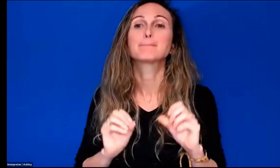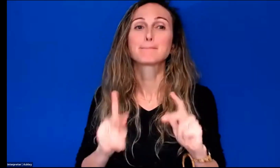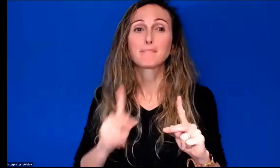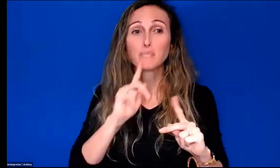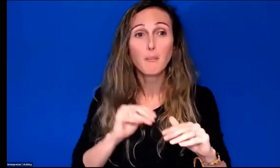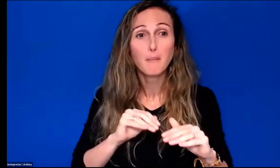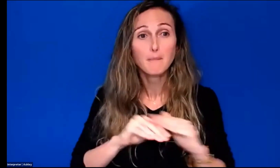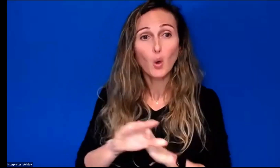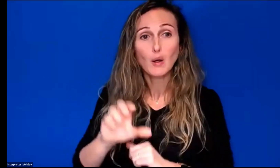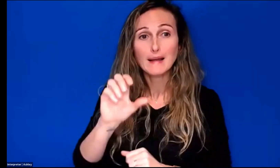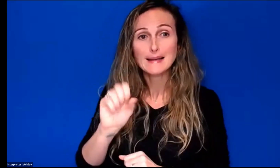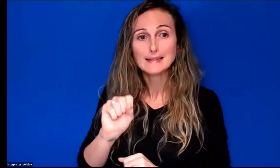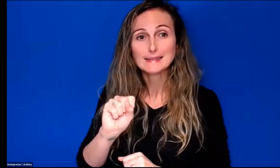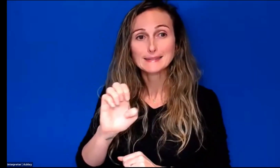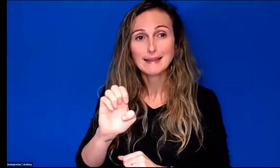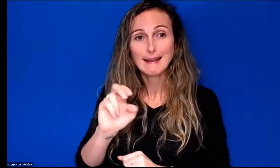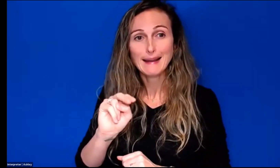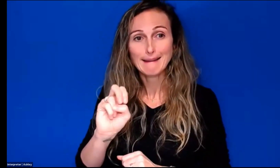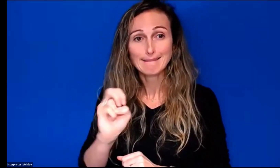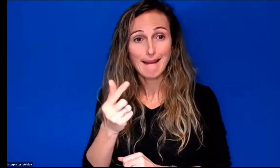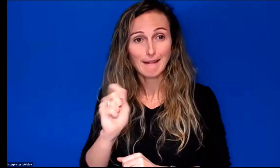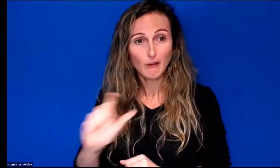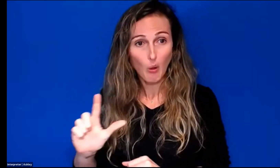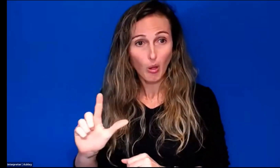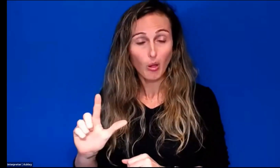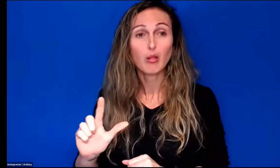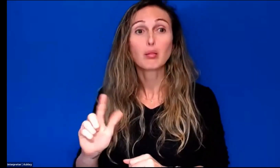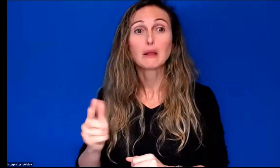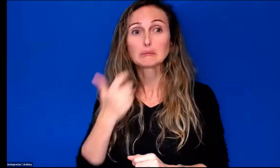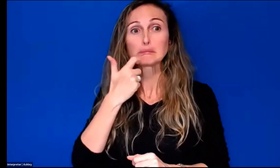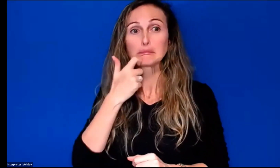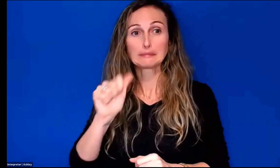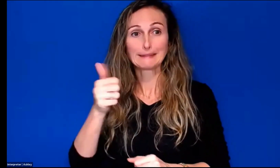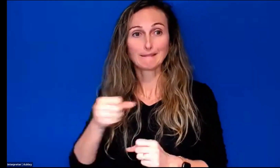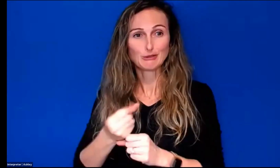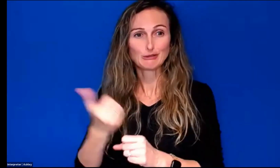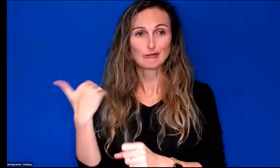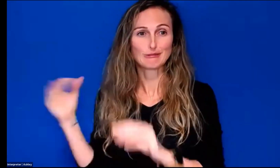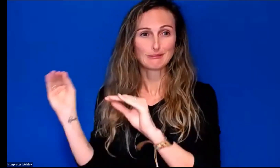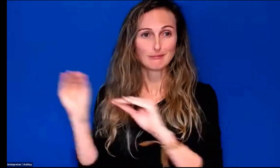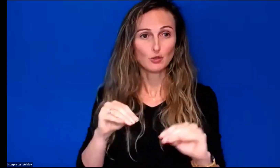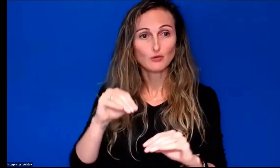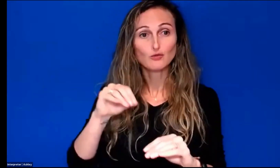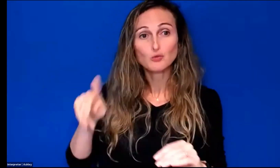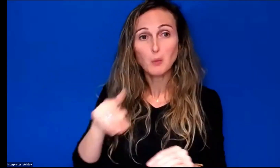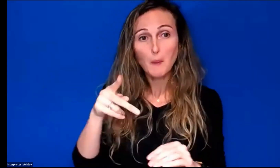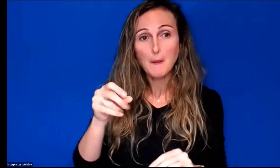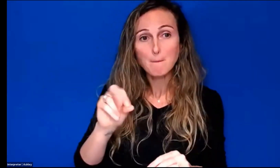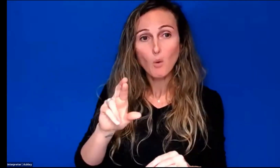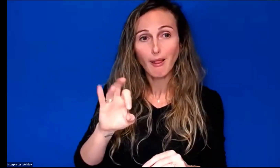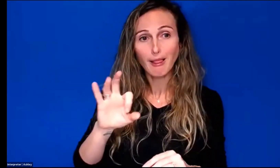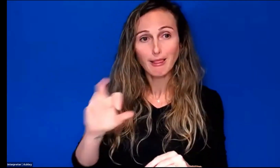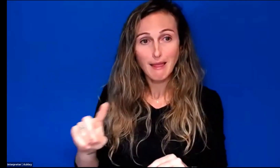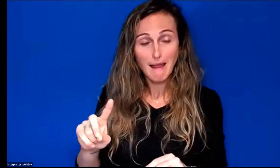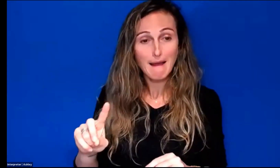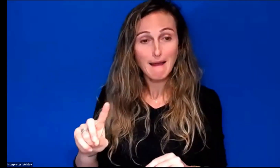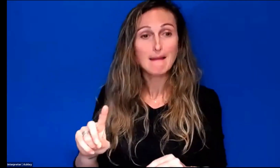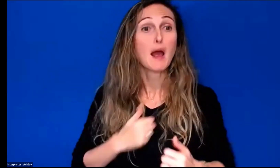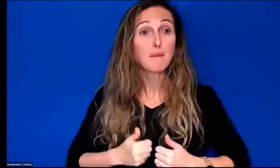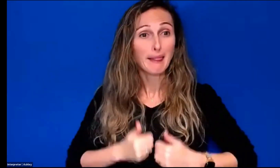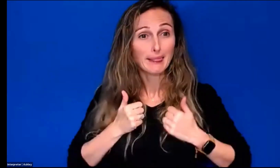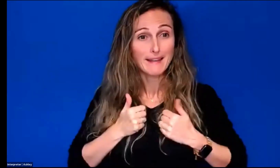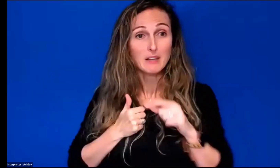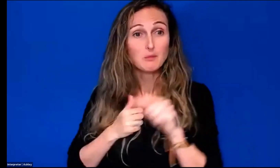and moved to Portland 10 years ago. And I have been living between Oregon and